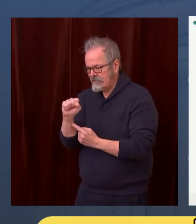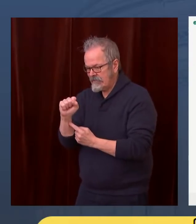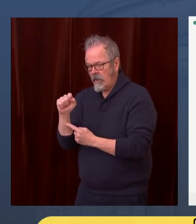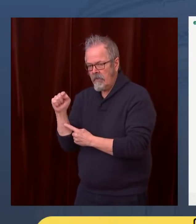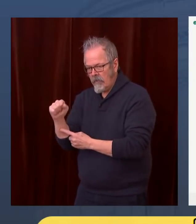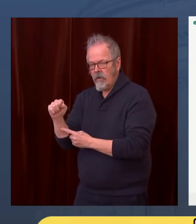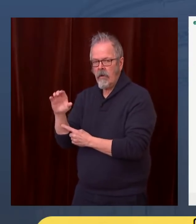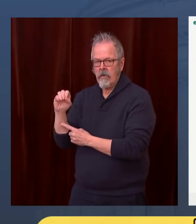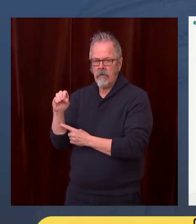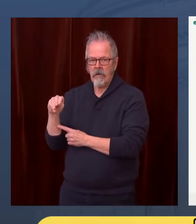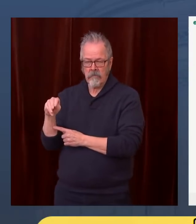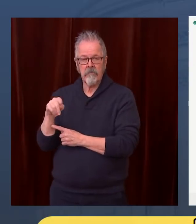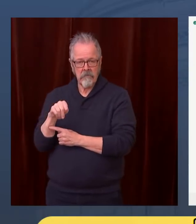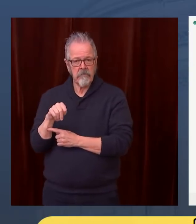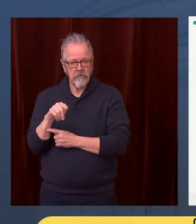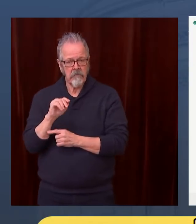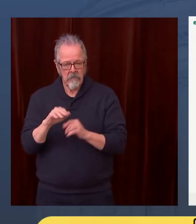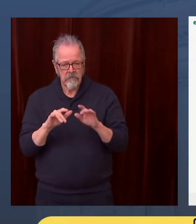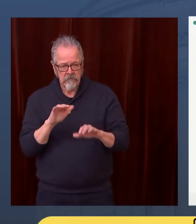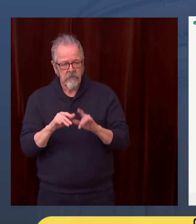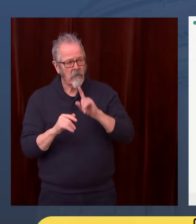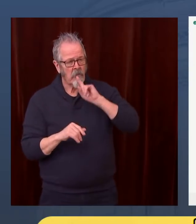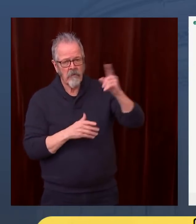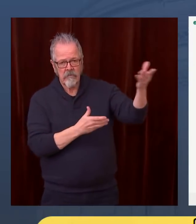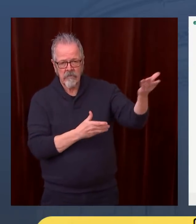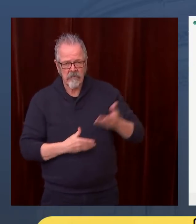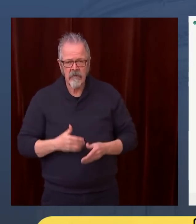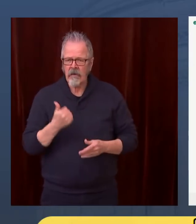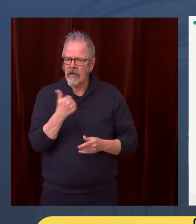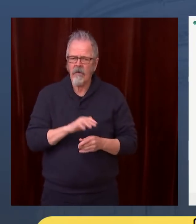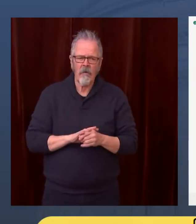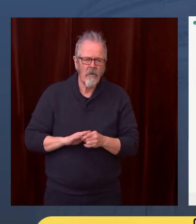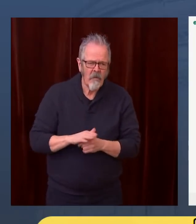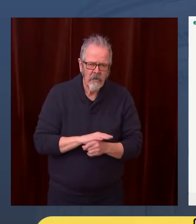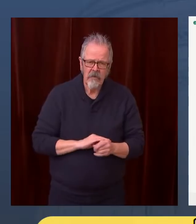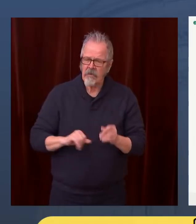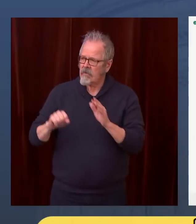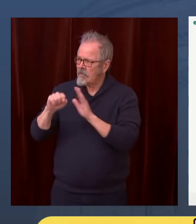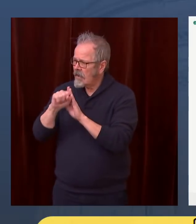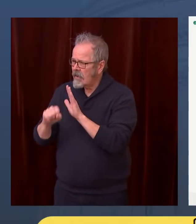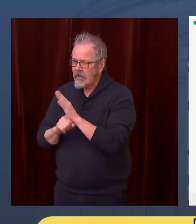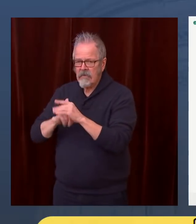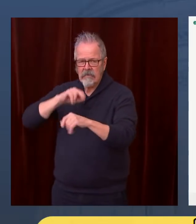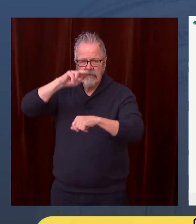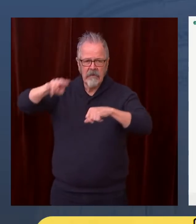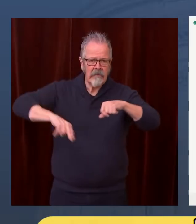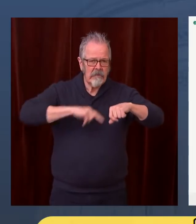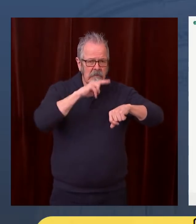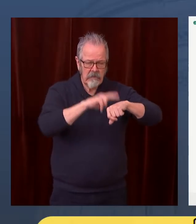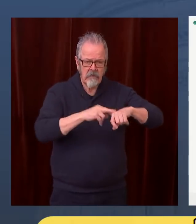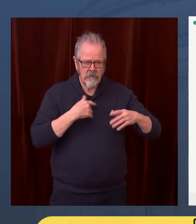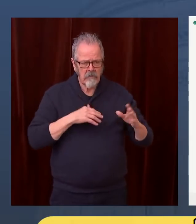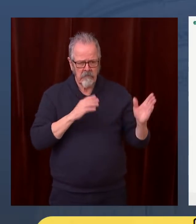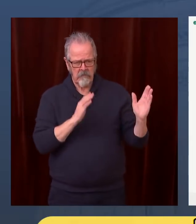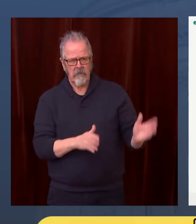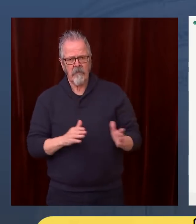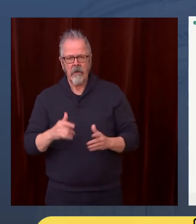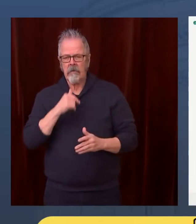or surges or statewide or national surges. We're prepared ahead and not responding when they